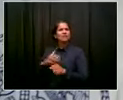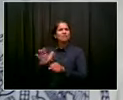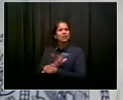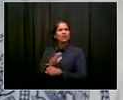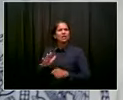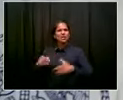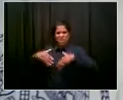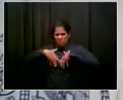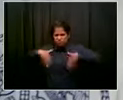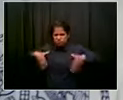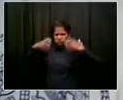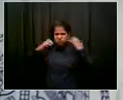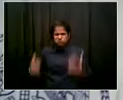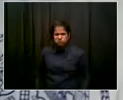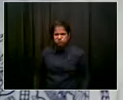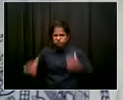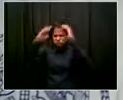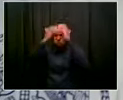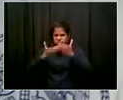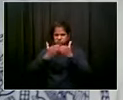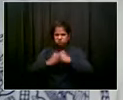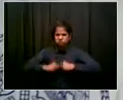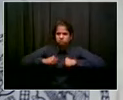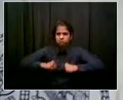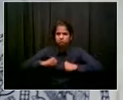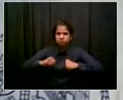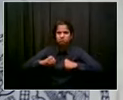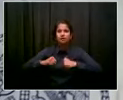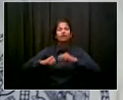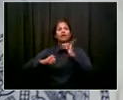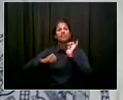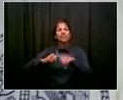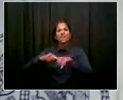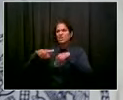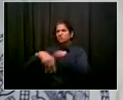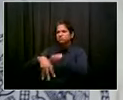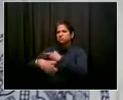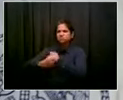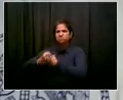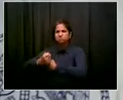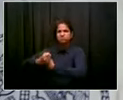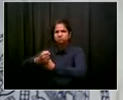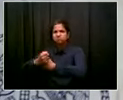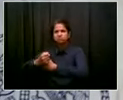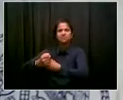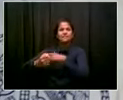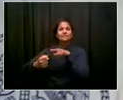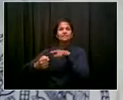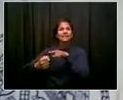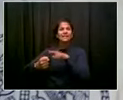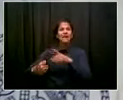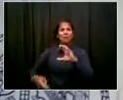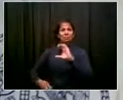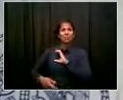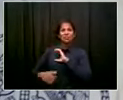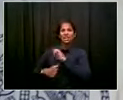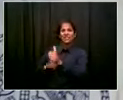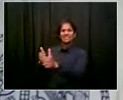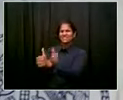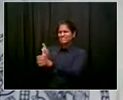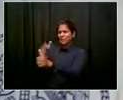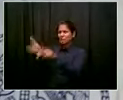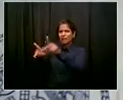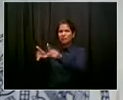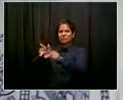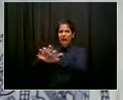flashbacks to last summer where there were much where there were similar scenes albeit on a bigger scale so i guess you know to put it simply is